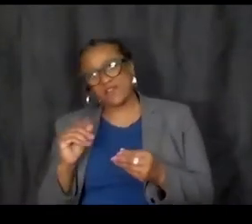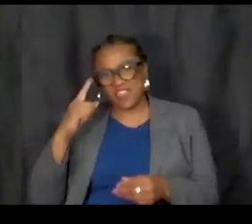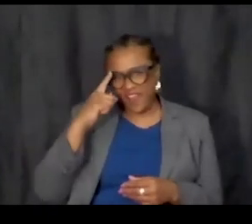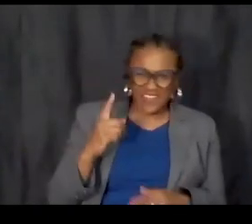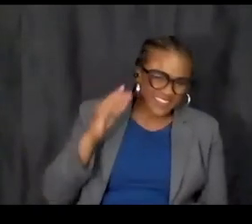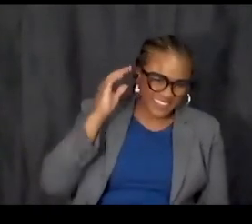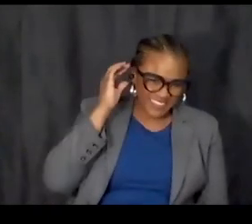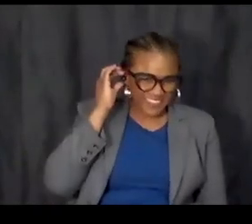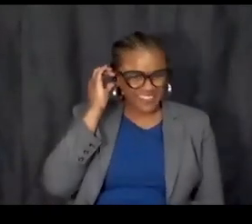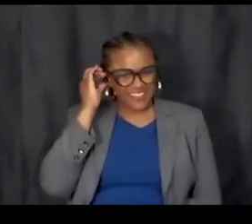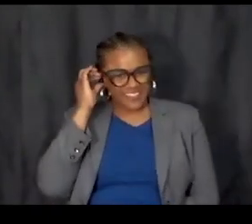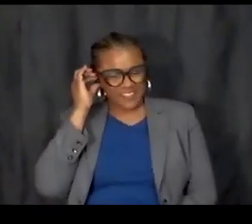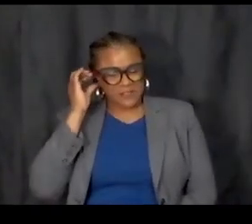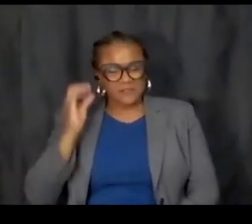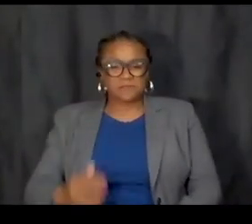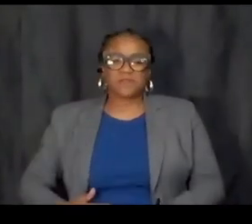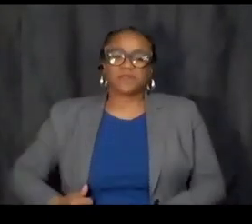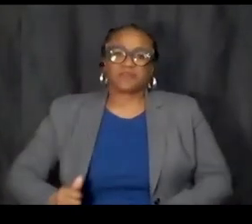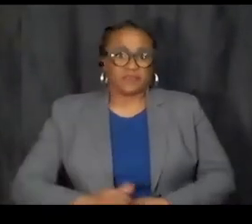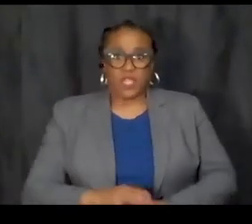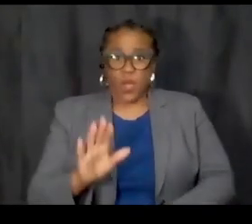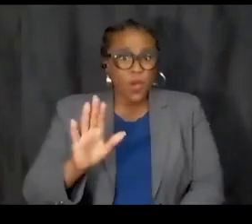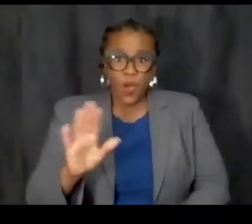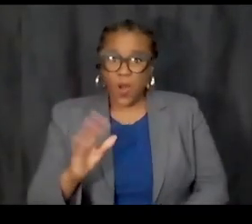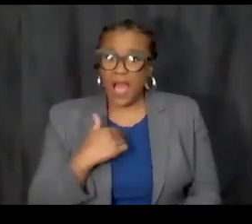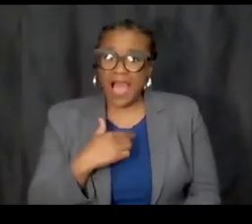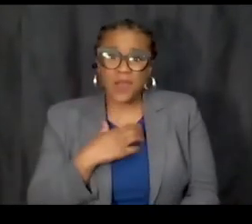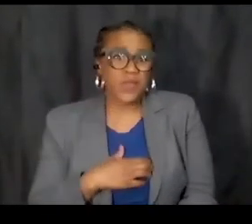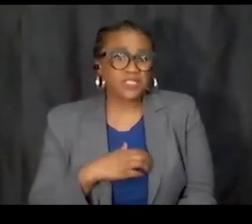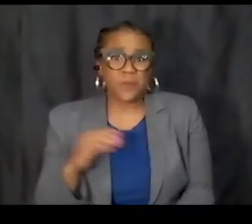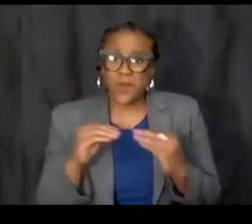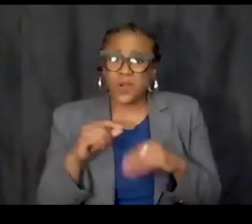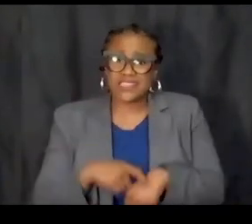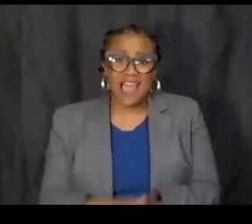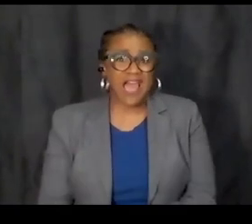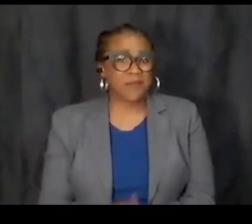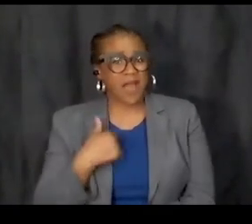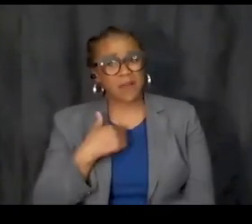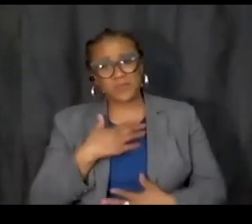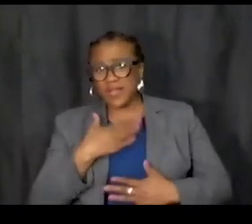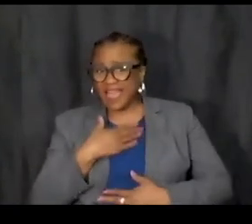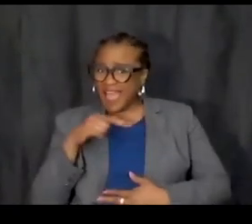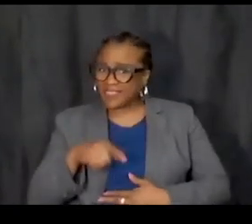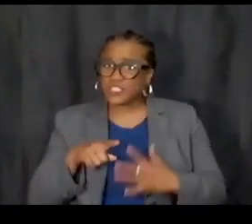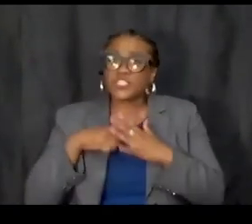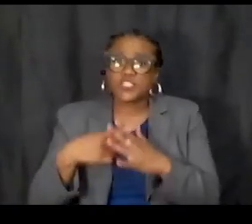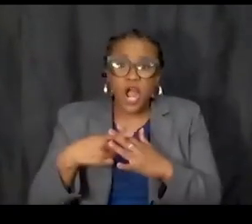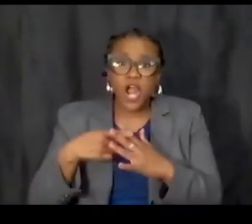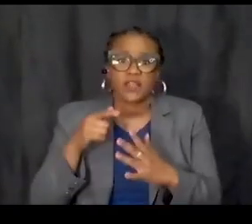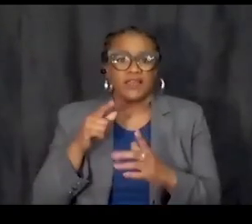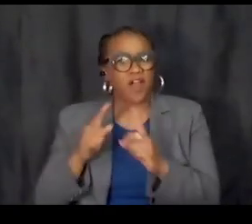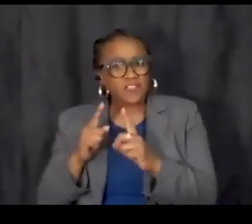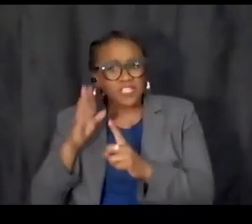No, I just wish there was more time. I'm so glad that this is the start of a conversation that will continue somewhere soon together,